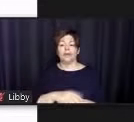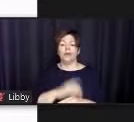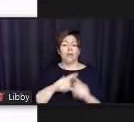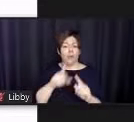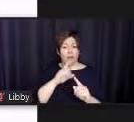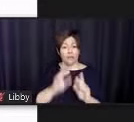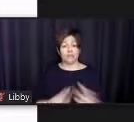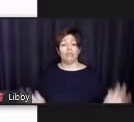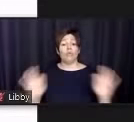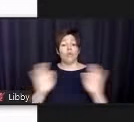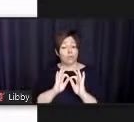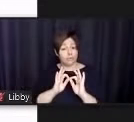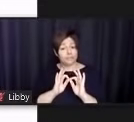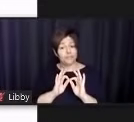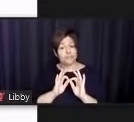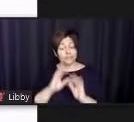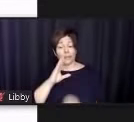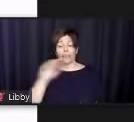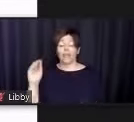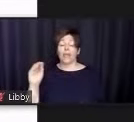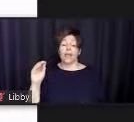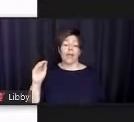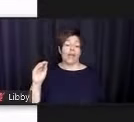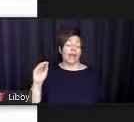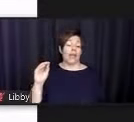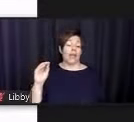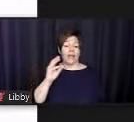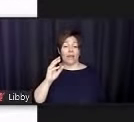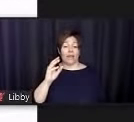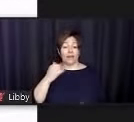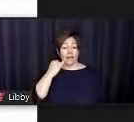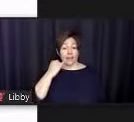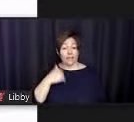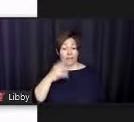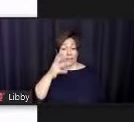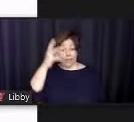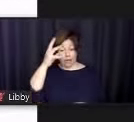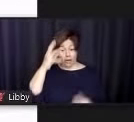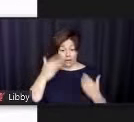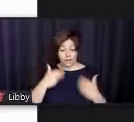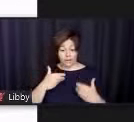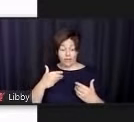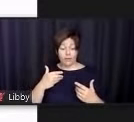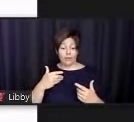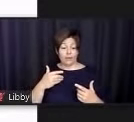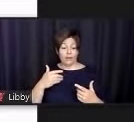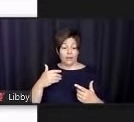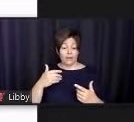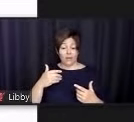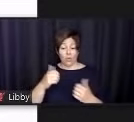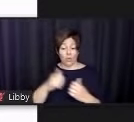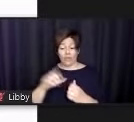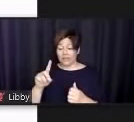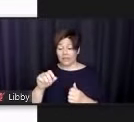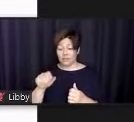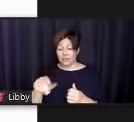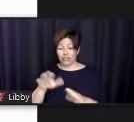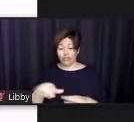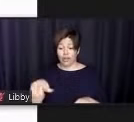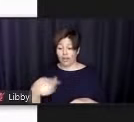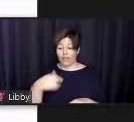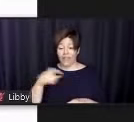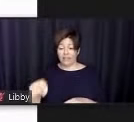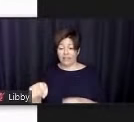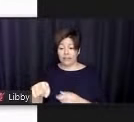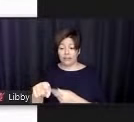important, and parenting for a child who has needs does not end. It does not end when they reach a certain